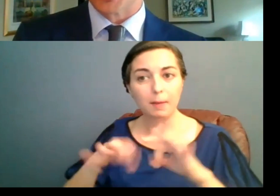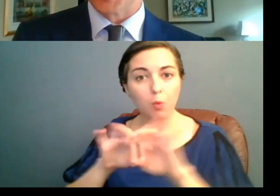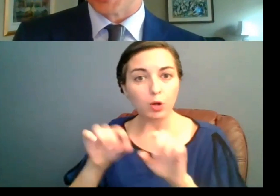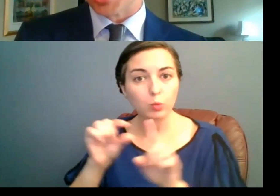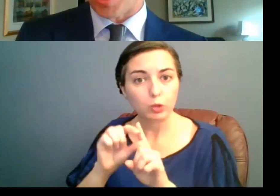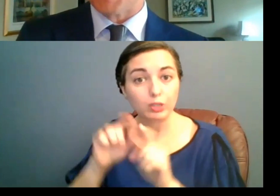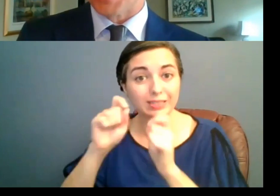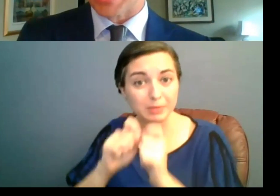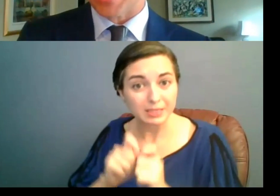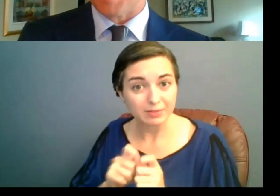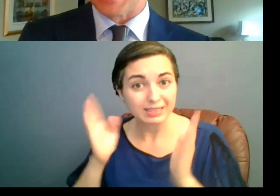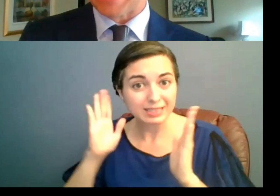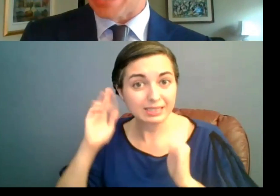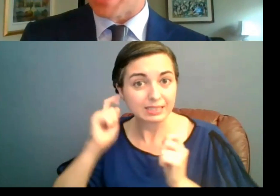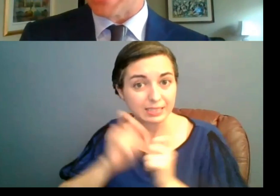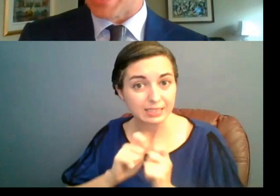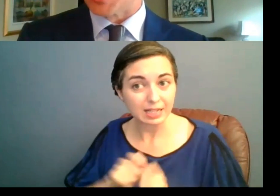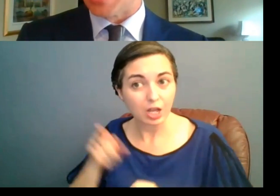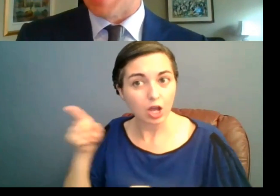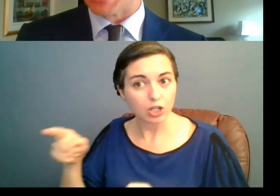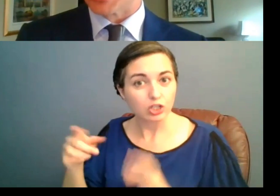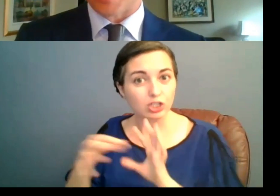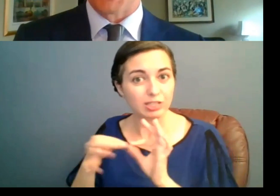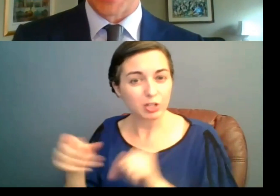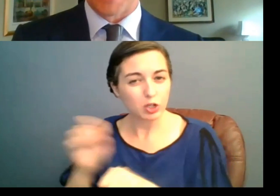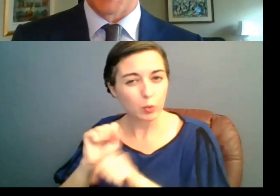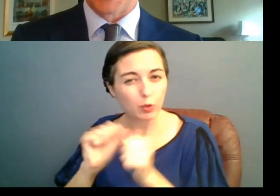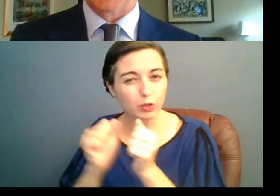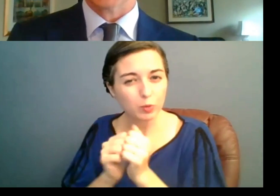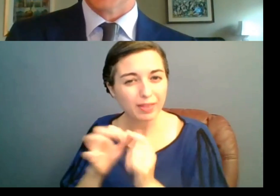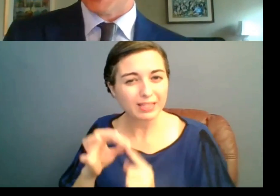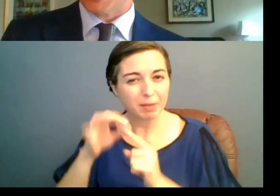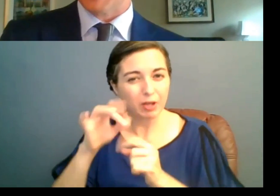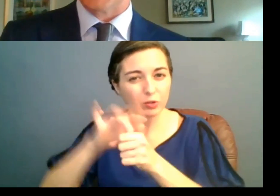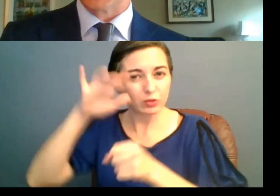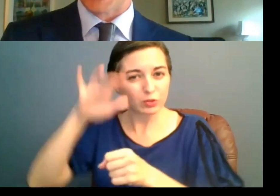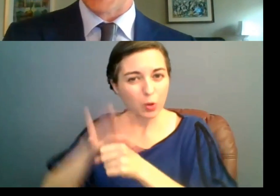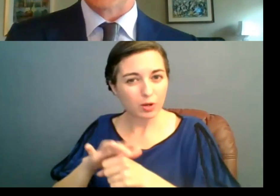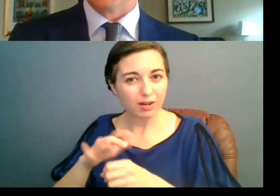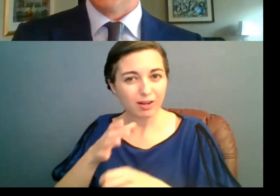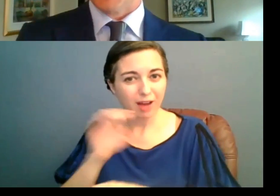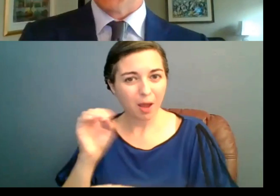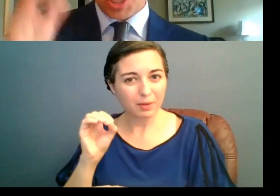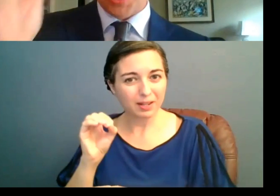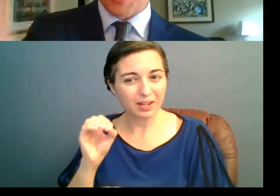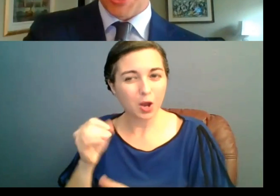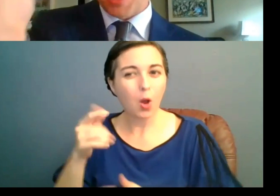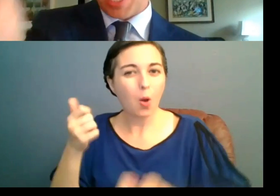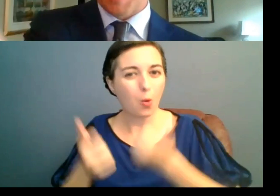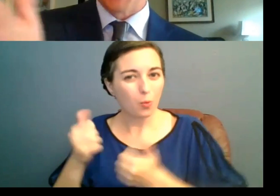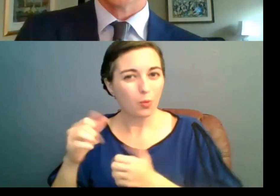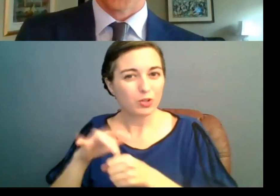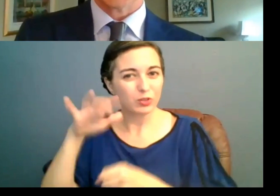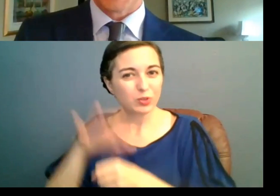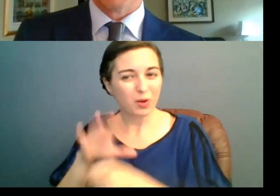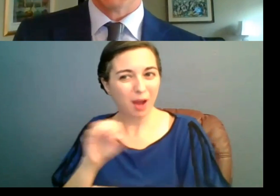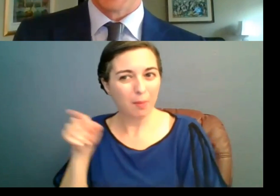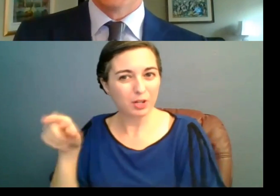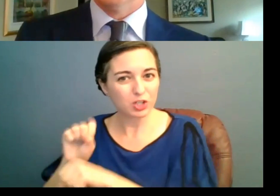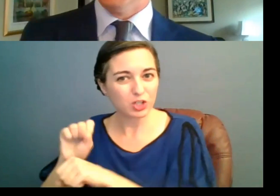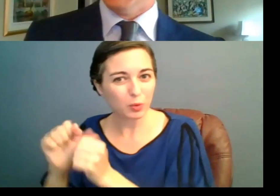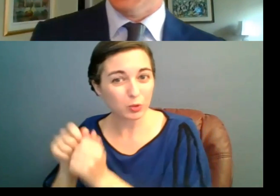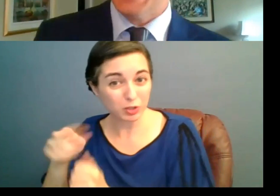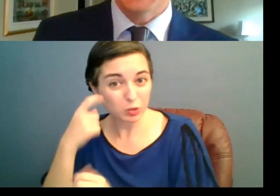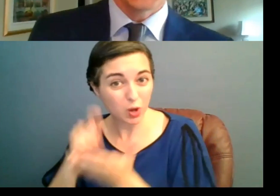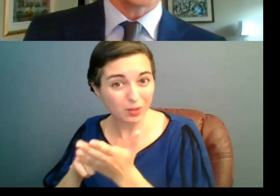she sometimes works with a soft drink company. Did anybody catch the name of that soft drink company? Can you tell me in the chat as you still continue to tell me what teams